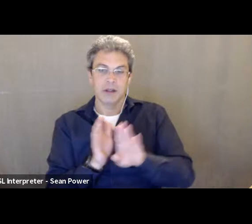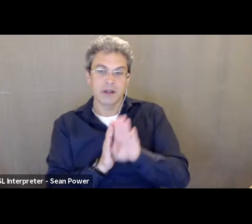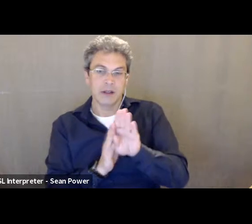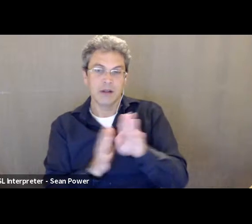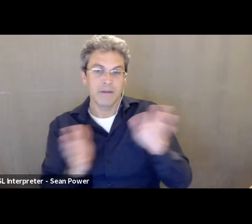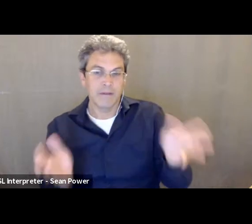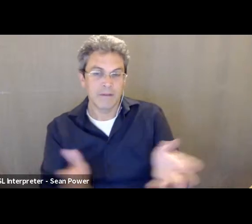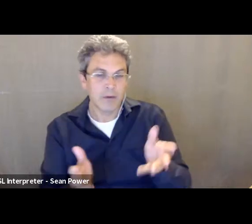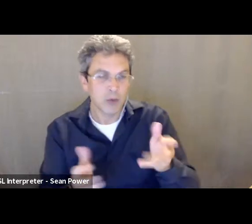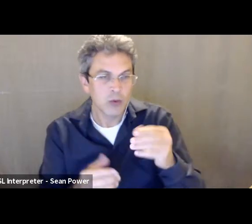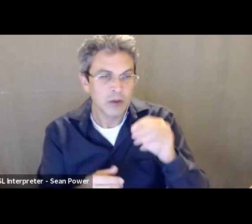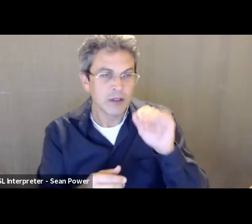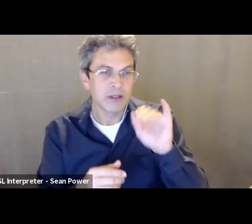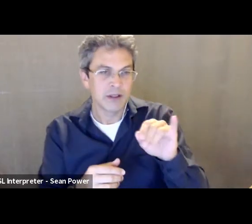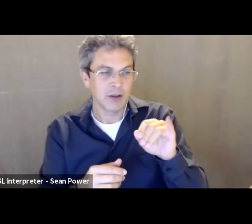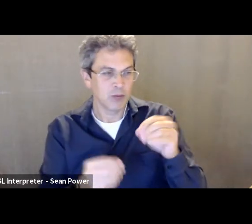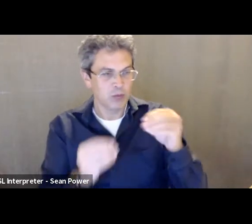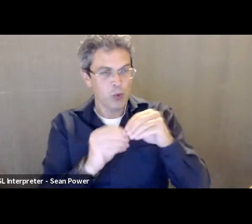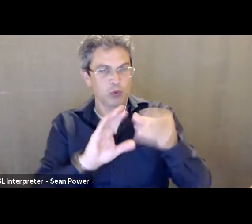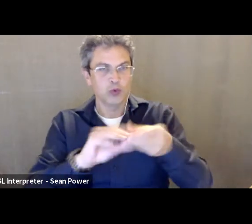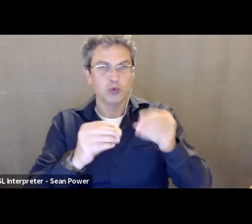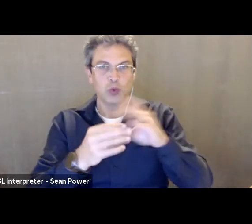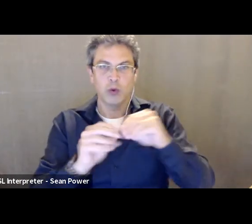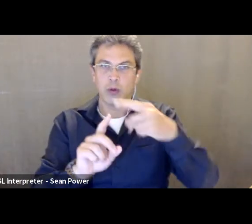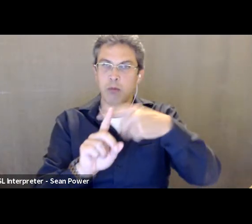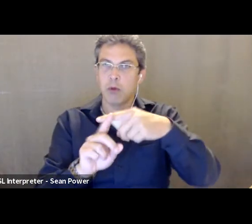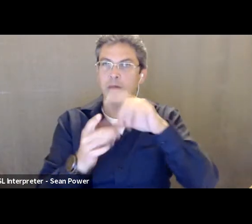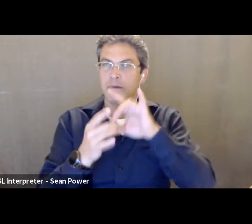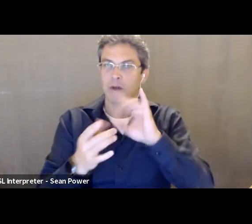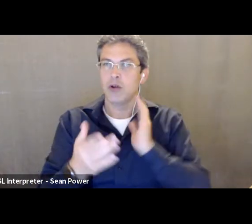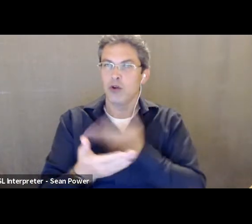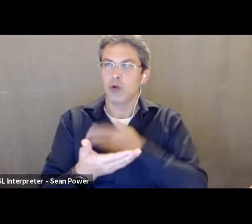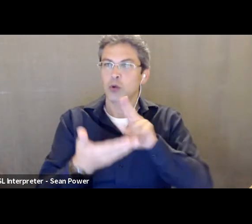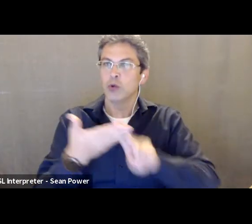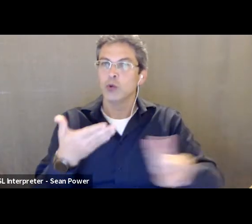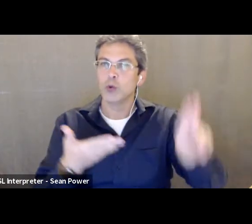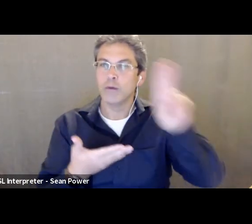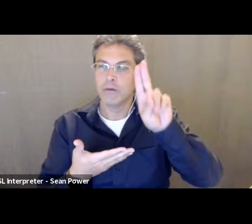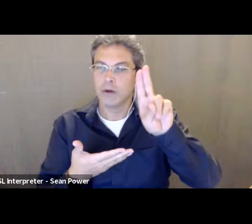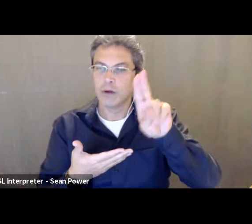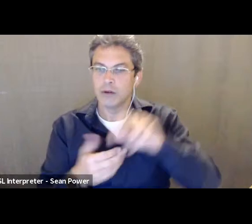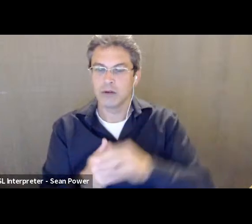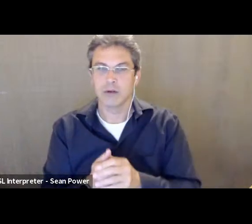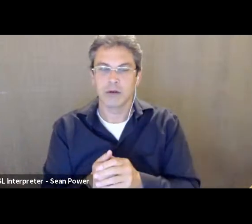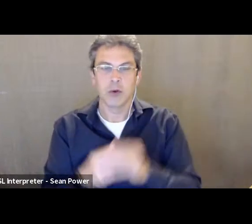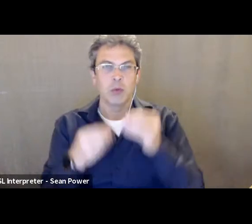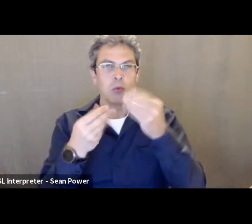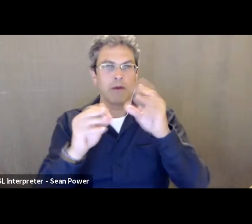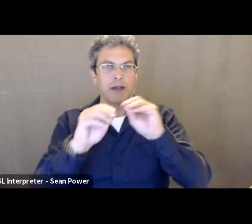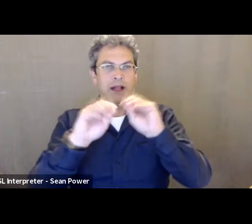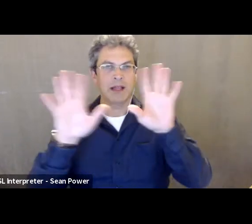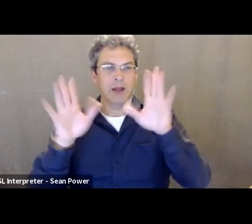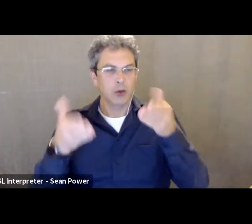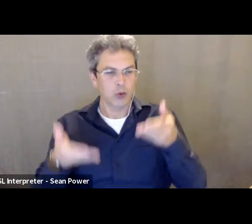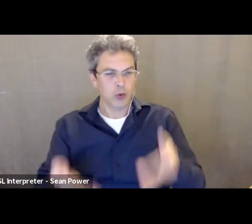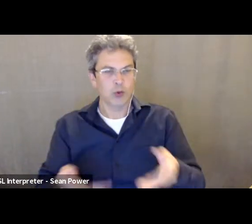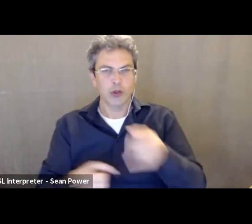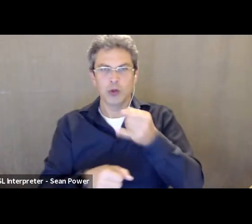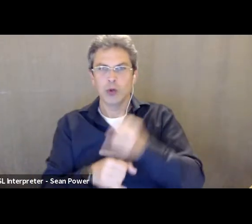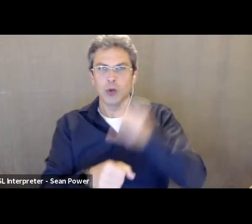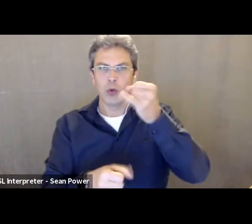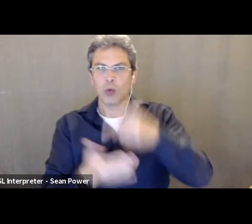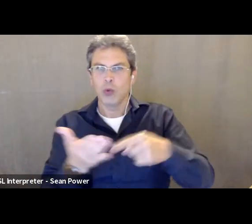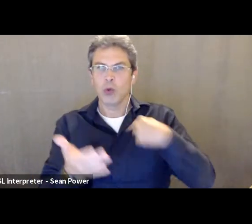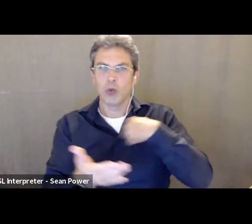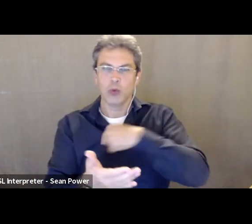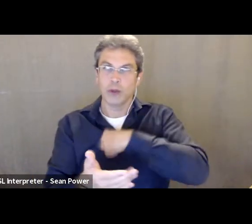about our university. By providing clarity on who we are as an institution, what we stand for, and the values that we